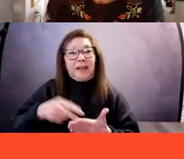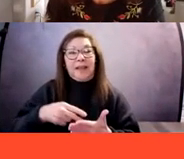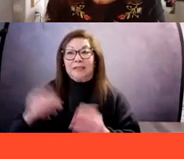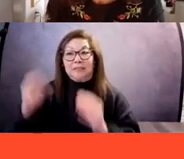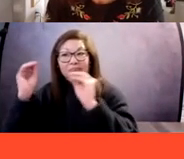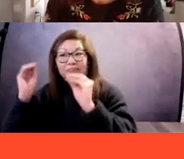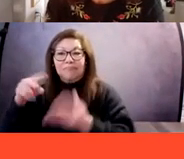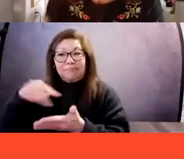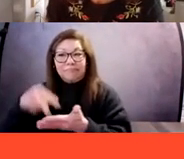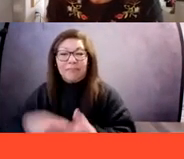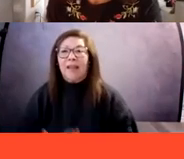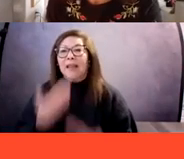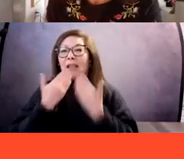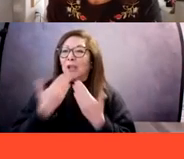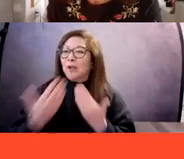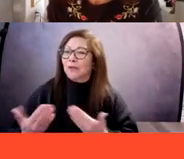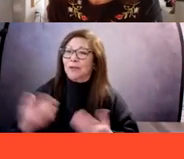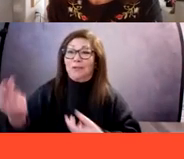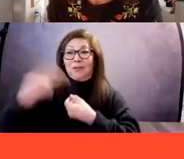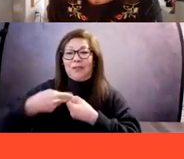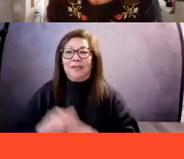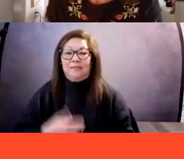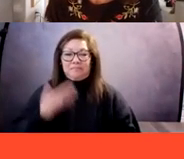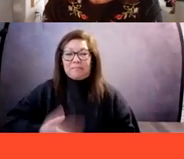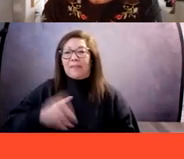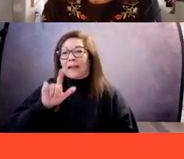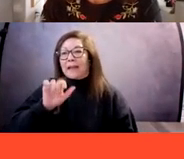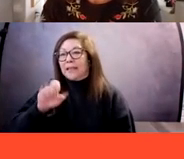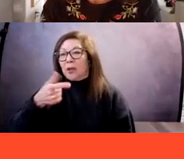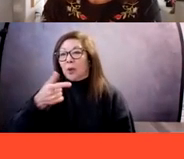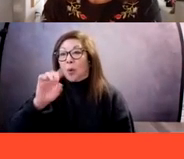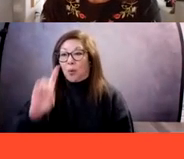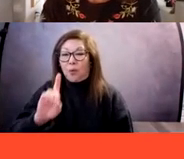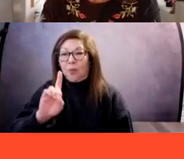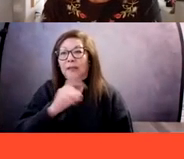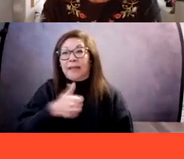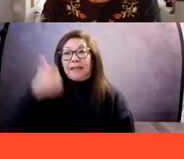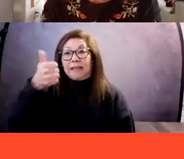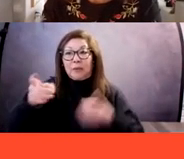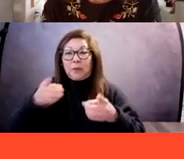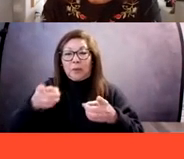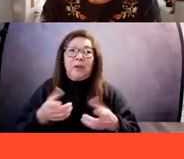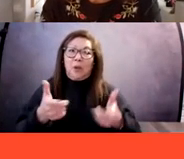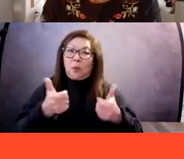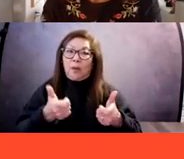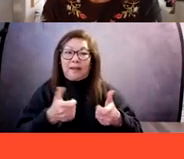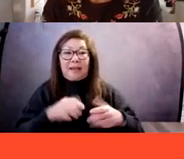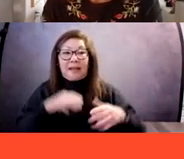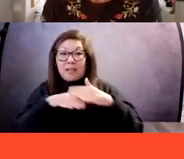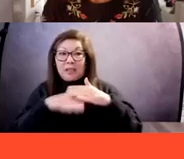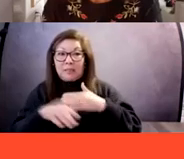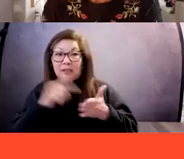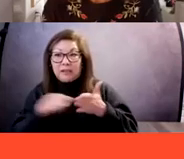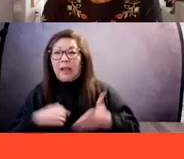so much for joining us. I'm Lisa Gold, A4's Executive Director, and a quick accessibility check. I am